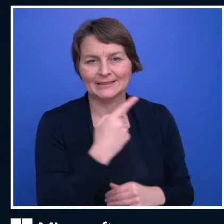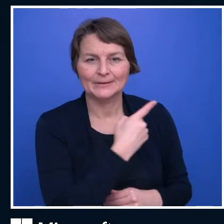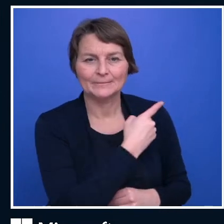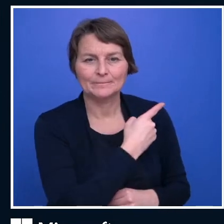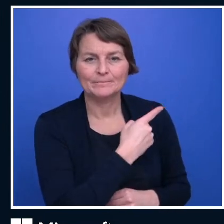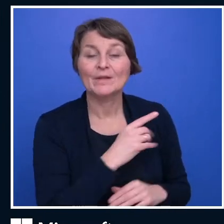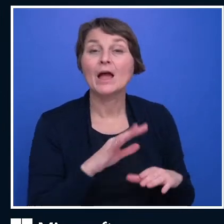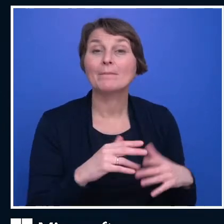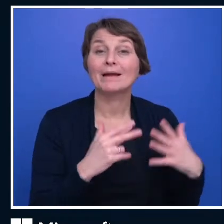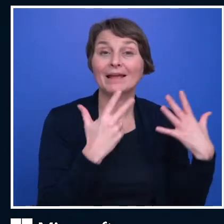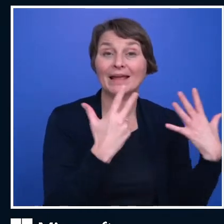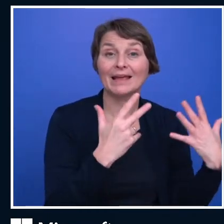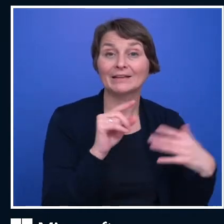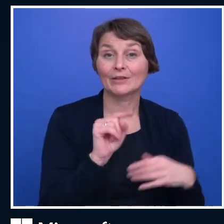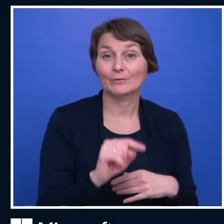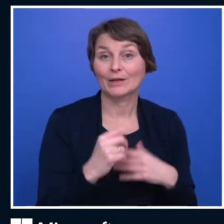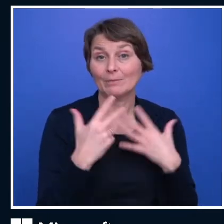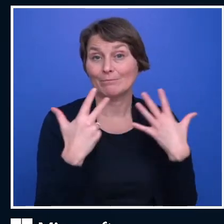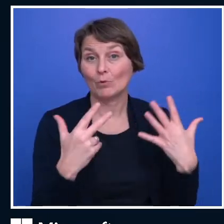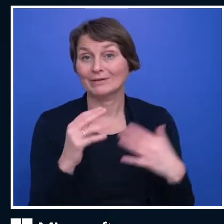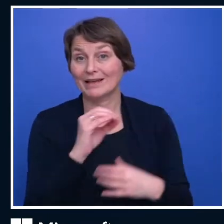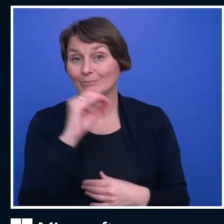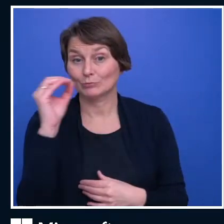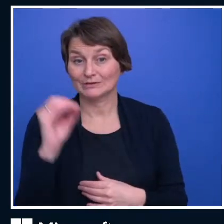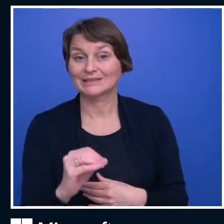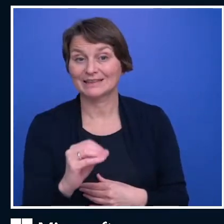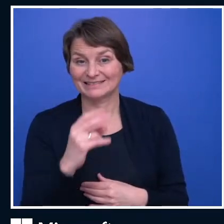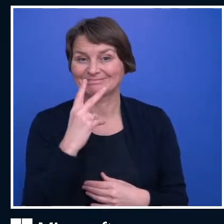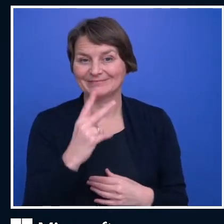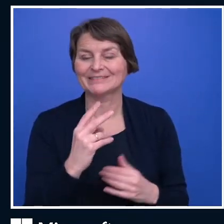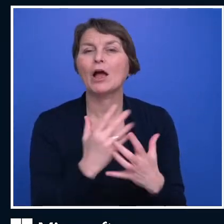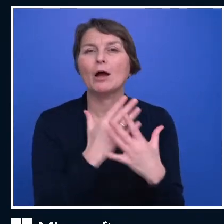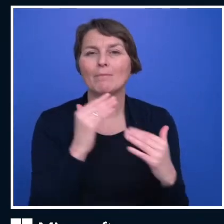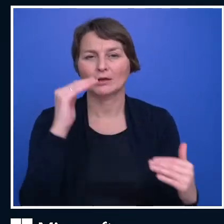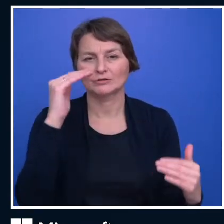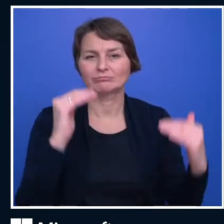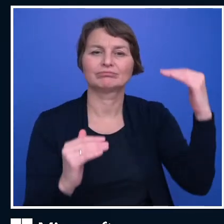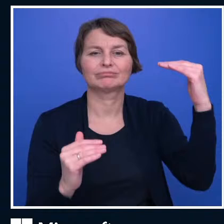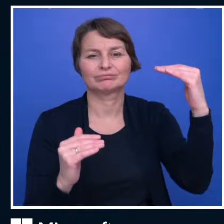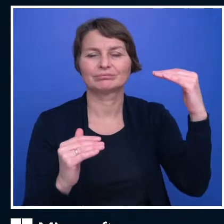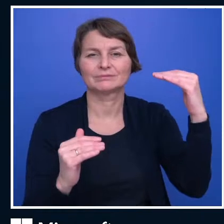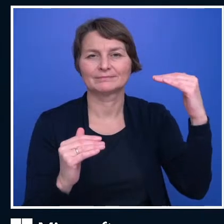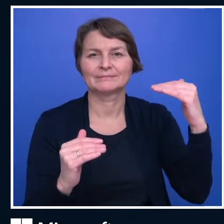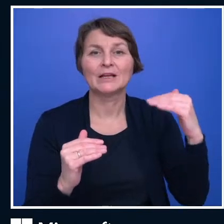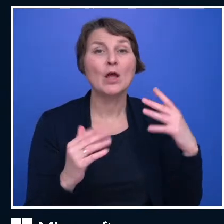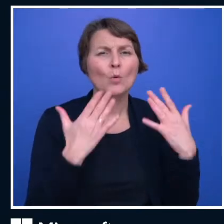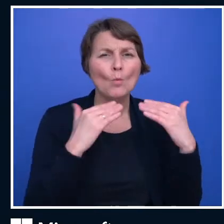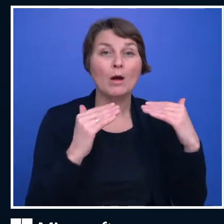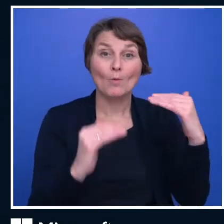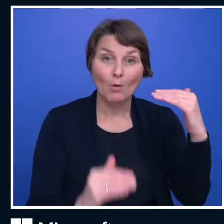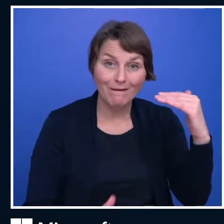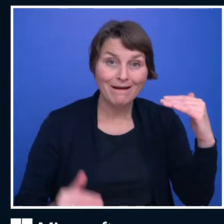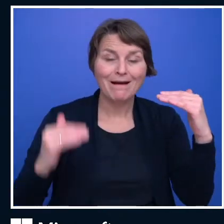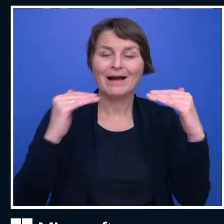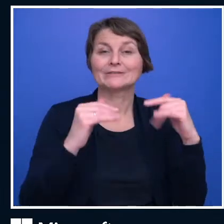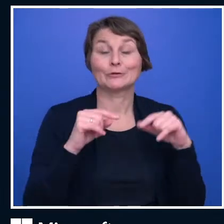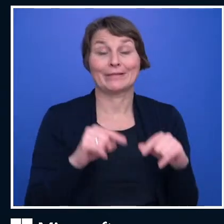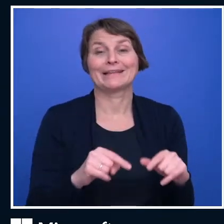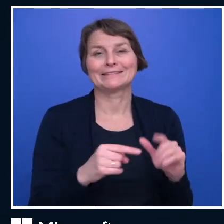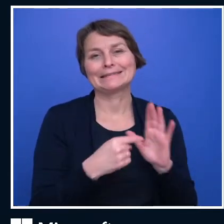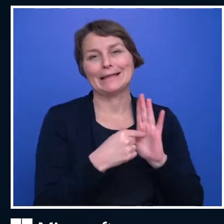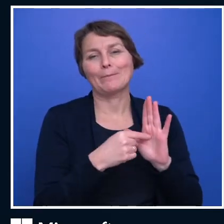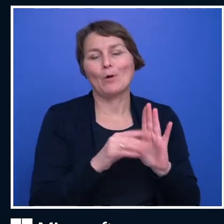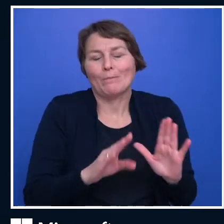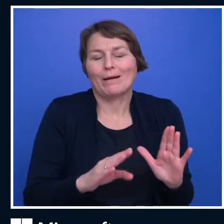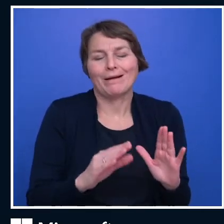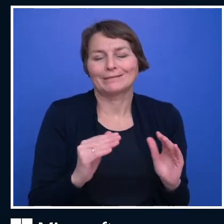my model accuracy. Well, I did not want to train a model with very high accuracy. It's just a demo. So yeah, I have a model